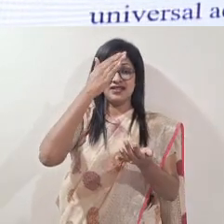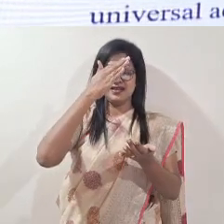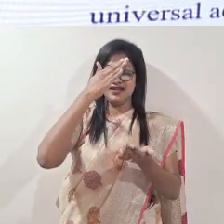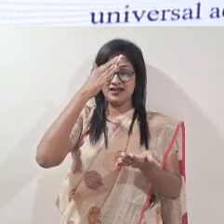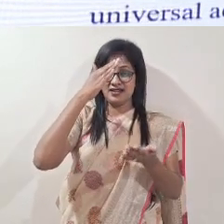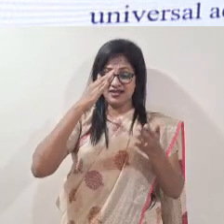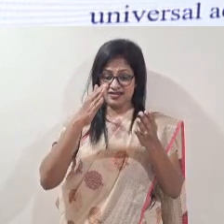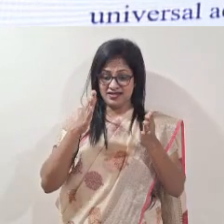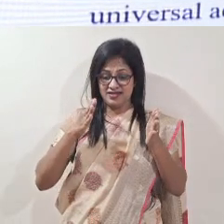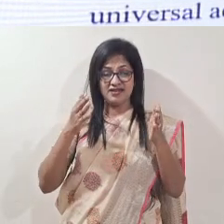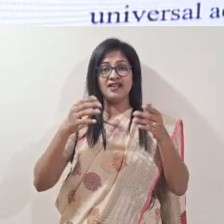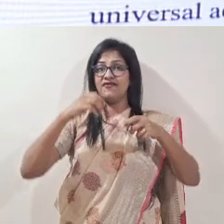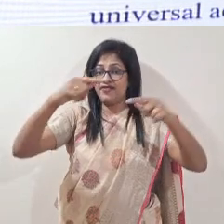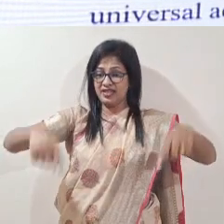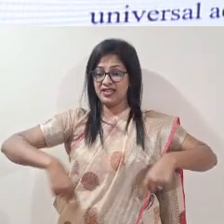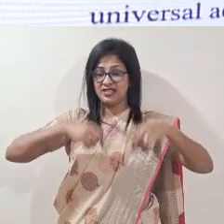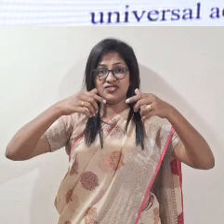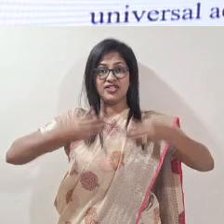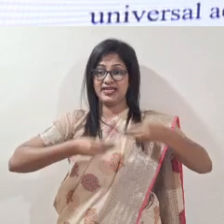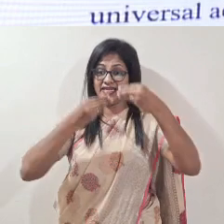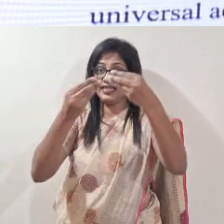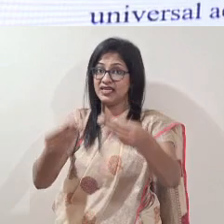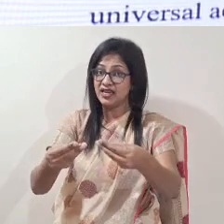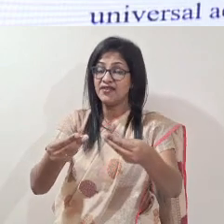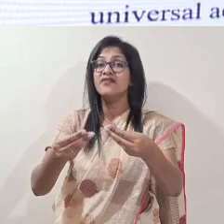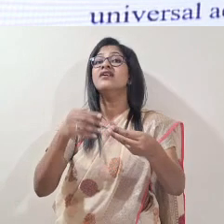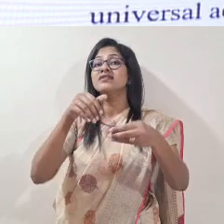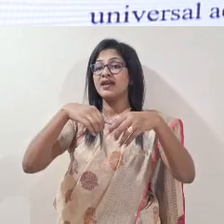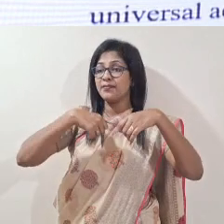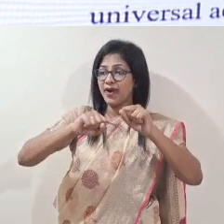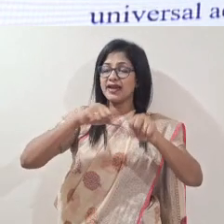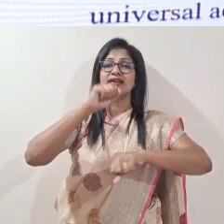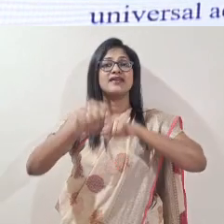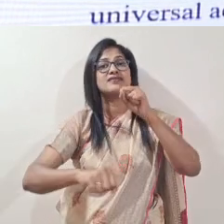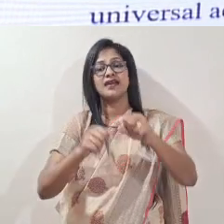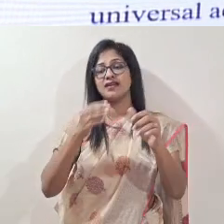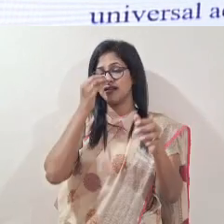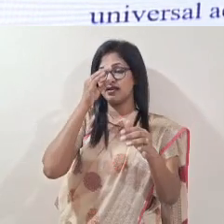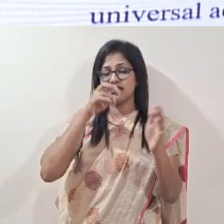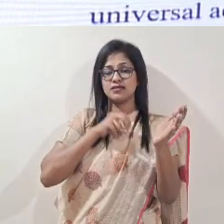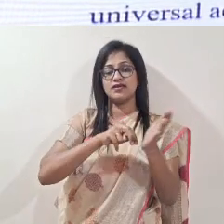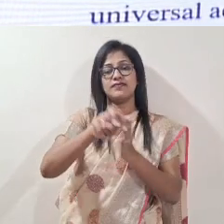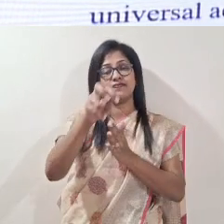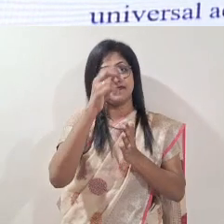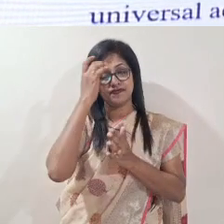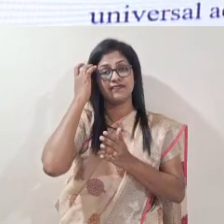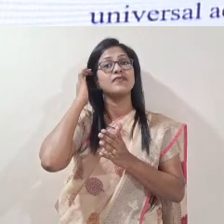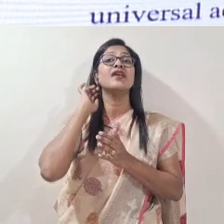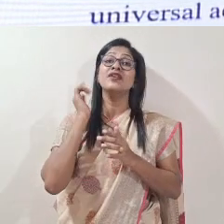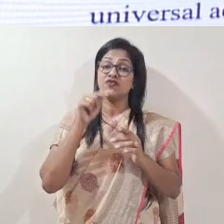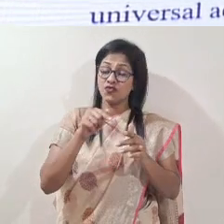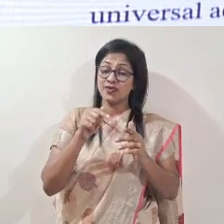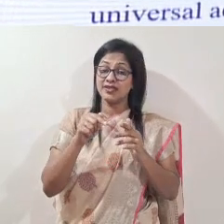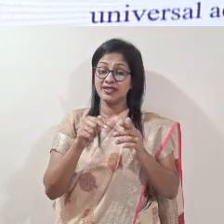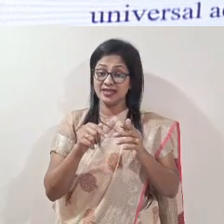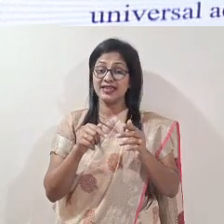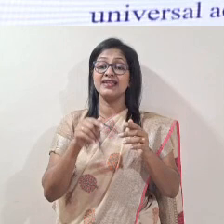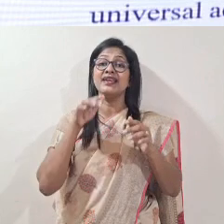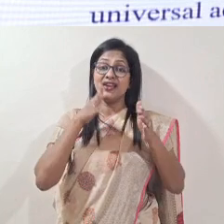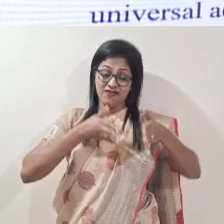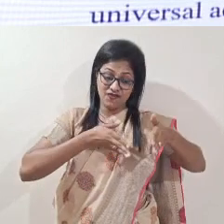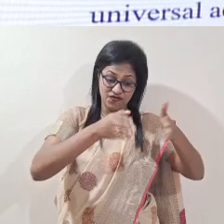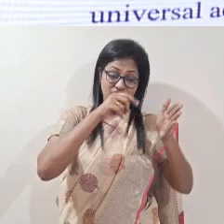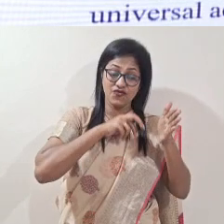the bike users or cyclists. So there has to be a balance in the approach so as to control the encroachment